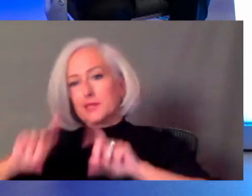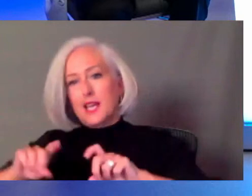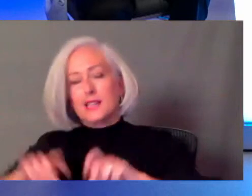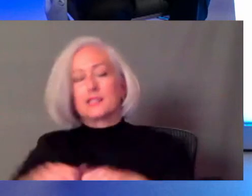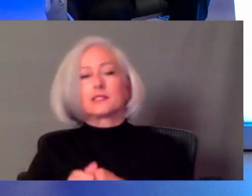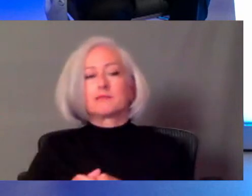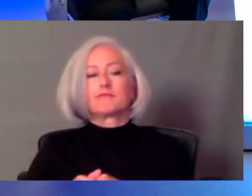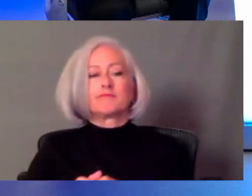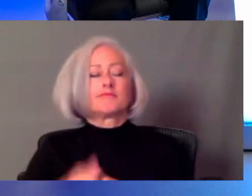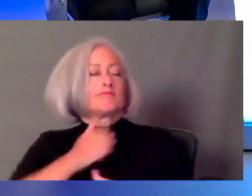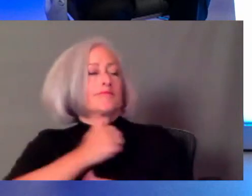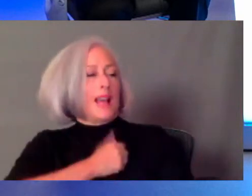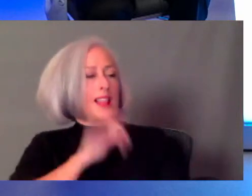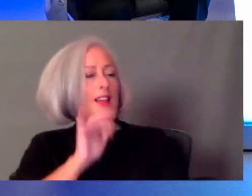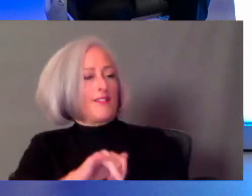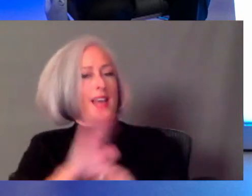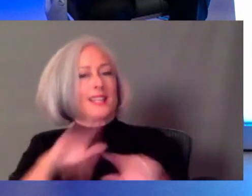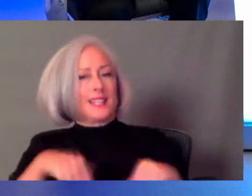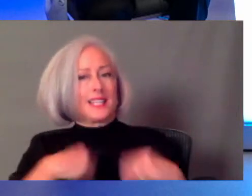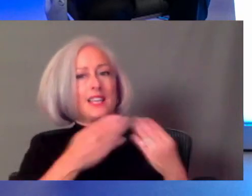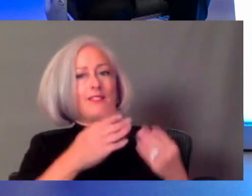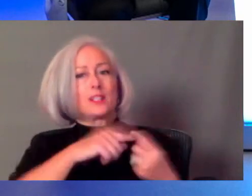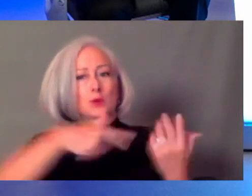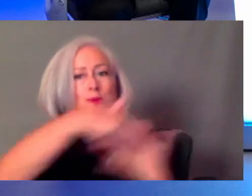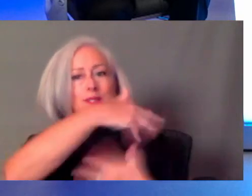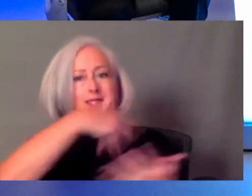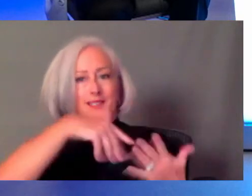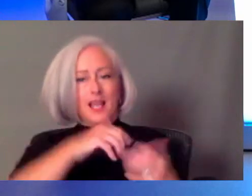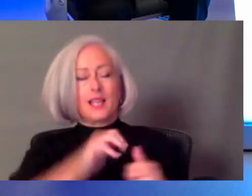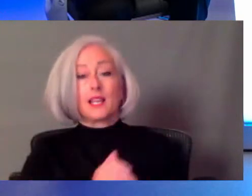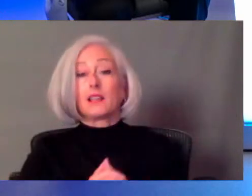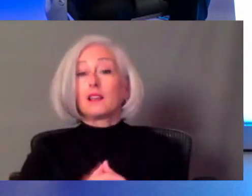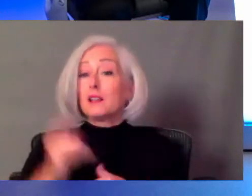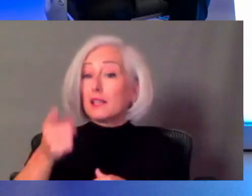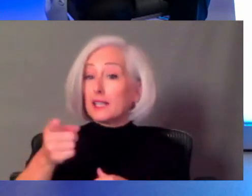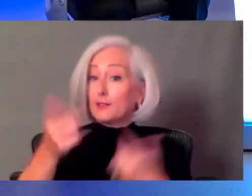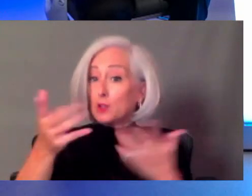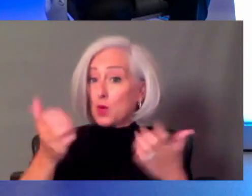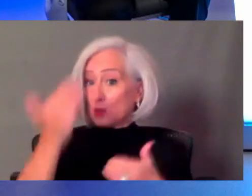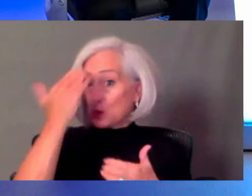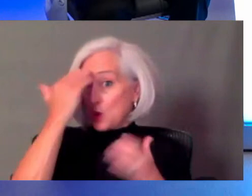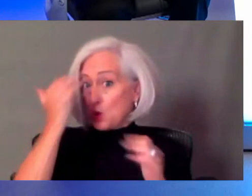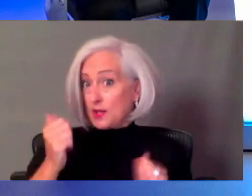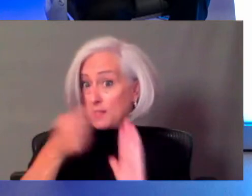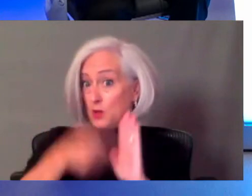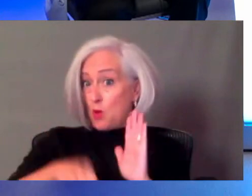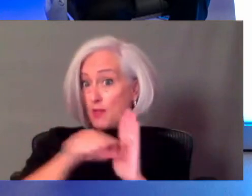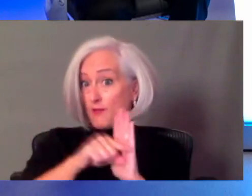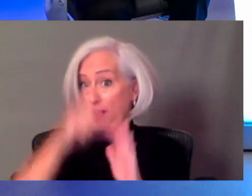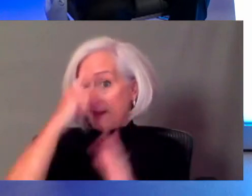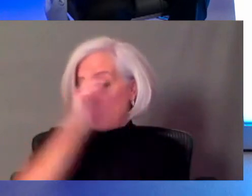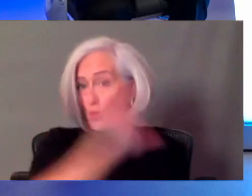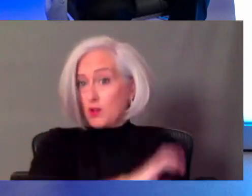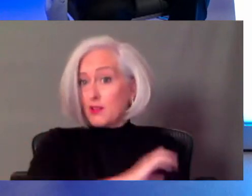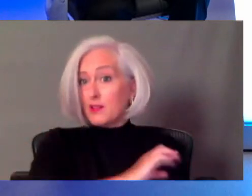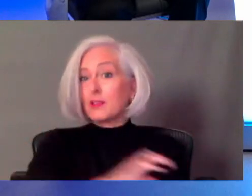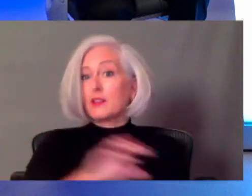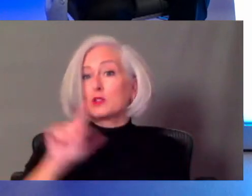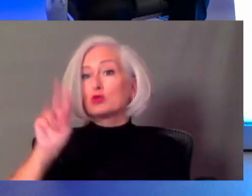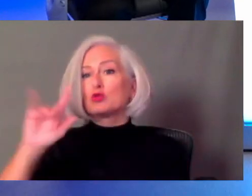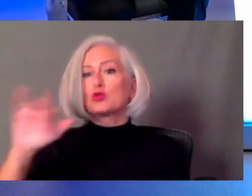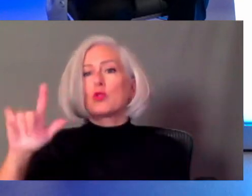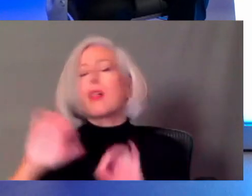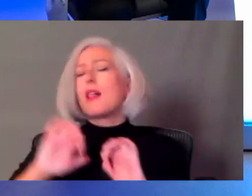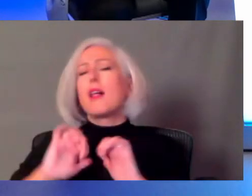for our Active 2 trial, which is the trial with monoclonal antibodies and other treatments against